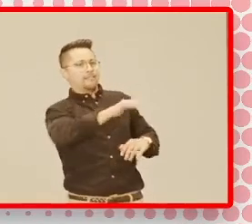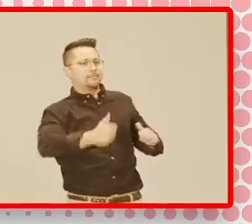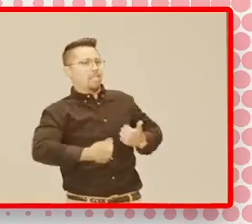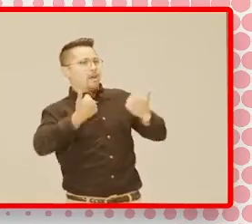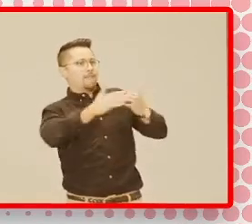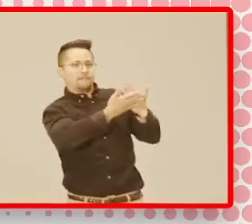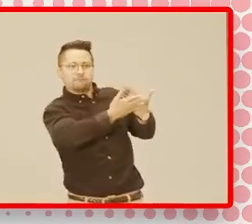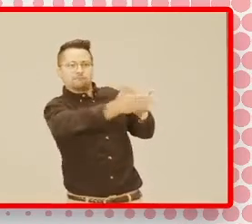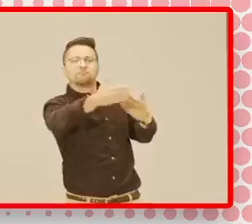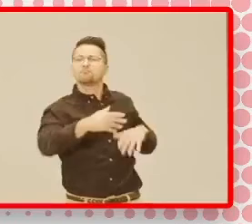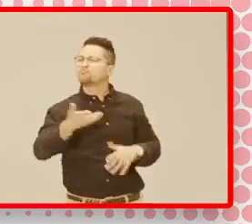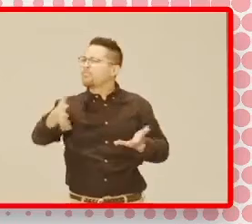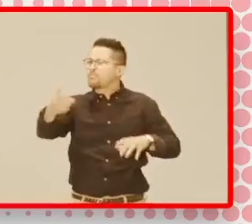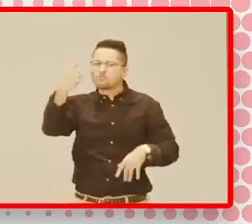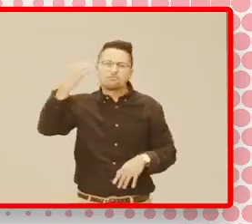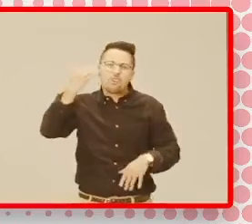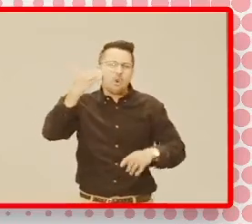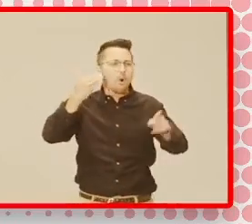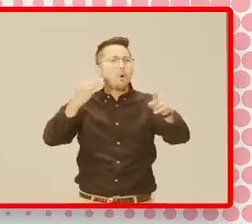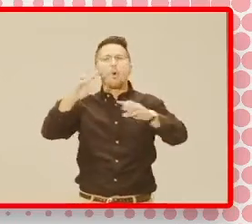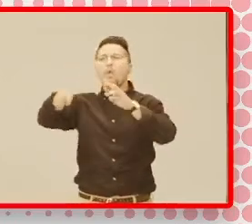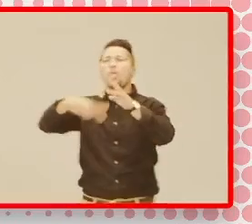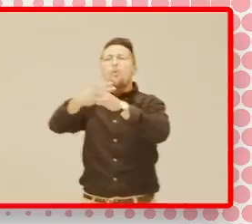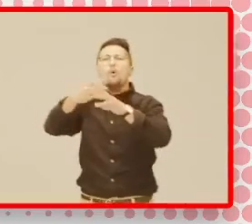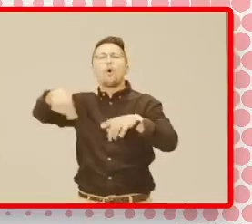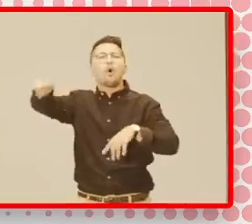You all know, you've been through it. The world said stop.